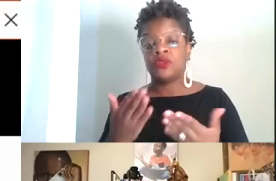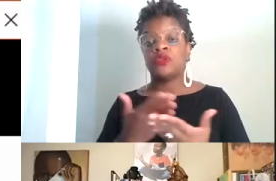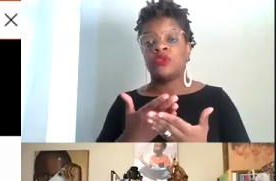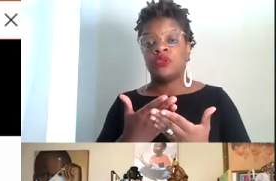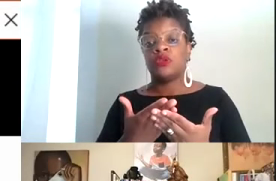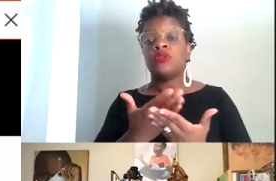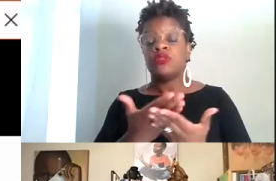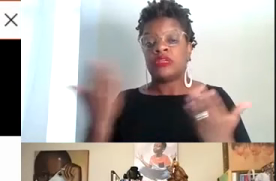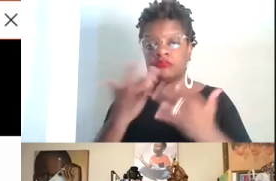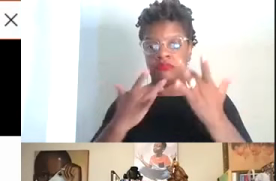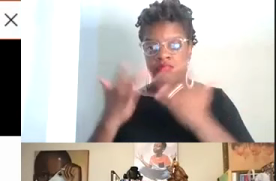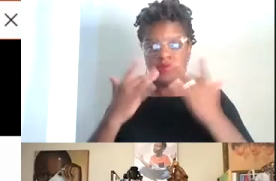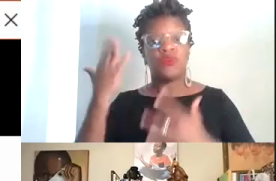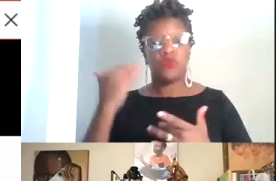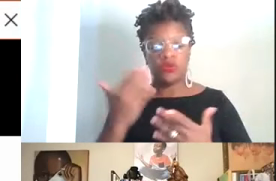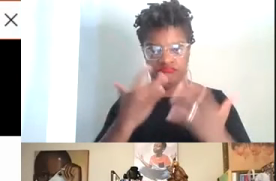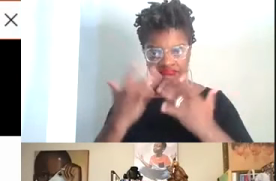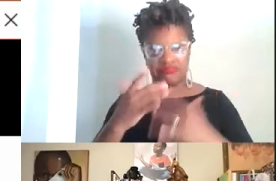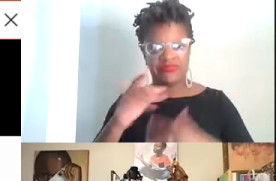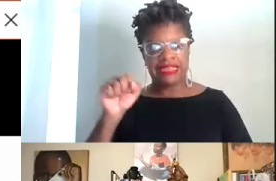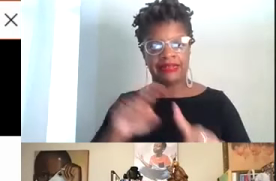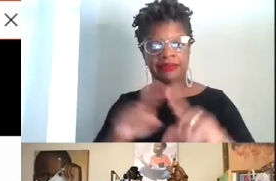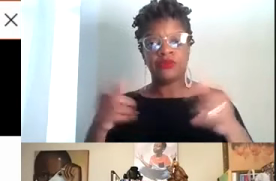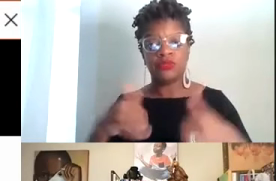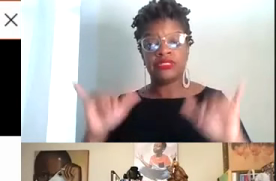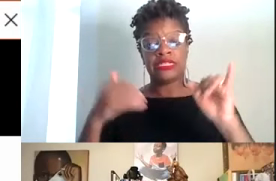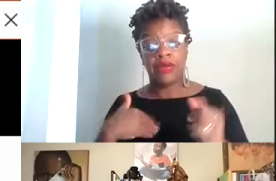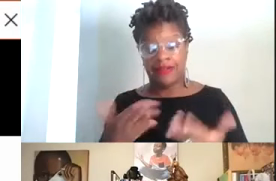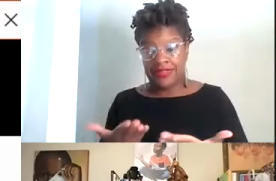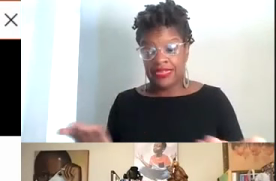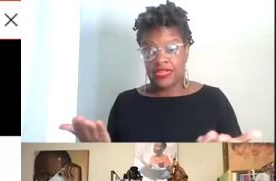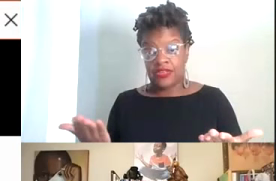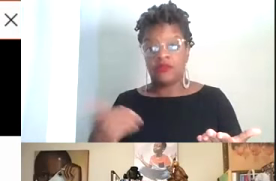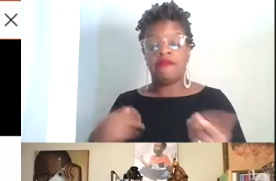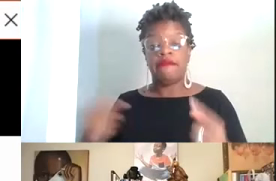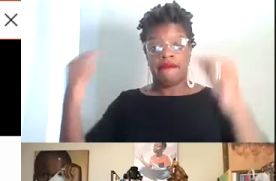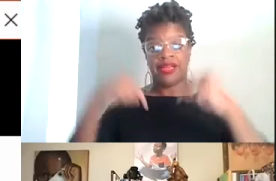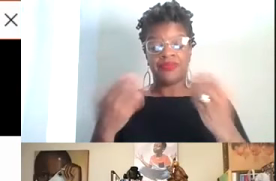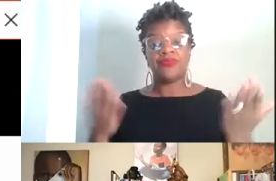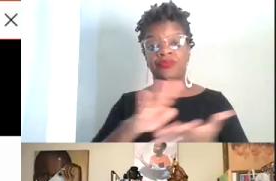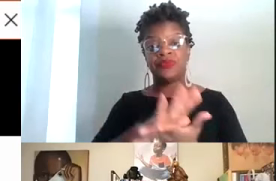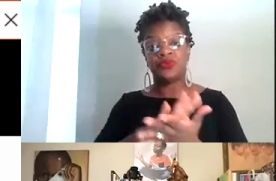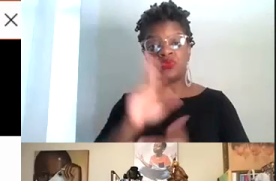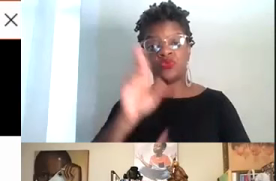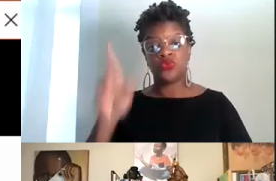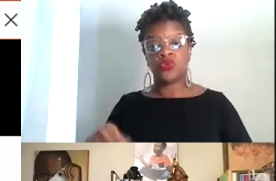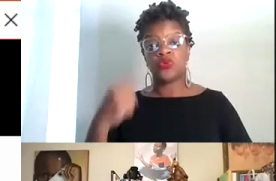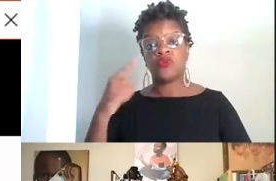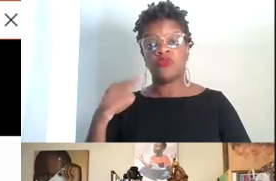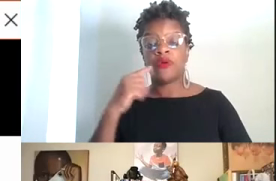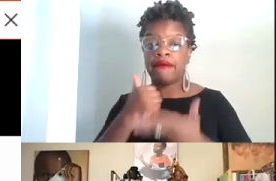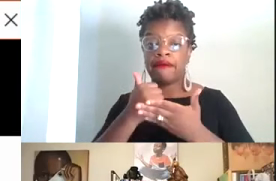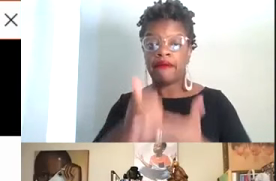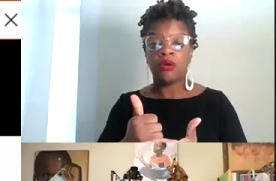everybody was talking about earlier, we do actually have substantial resources coming into the district directed towards